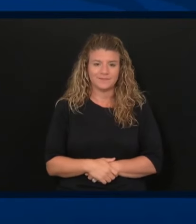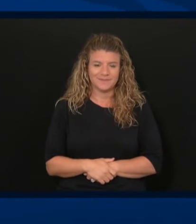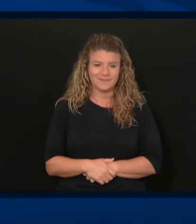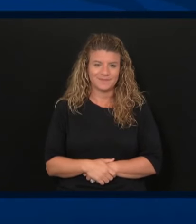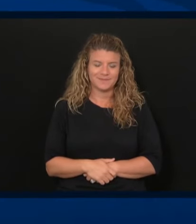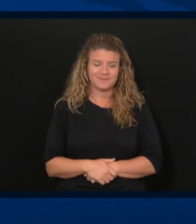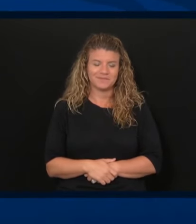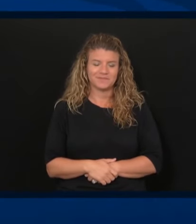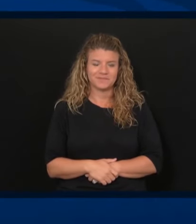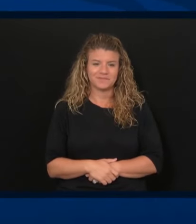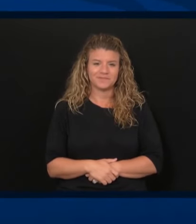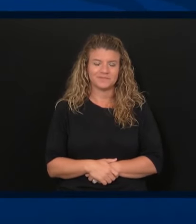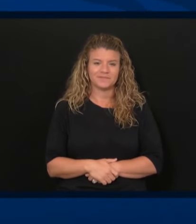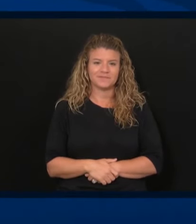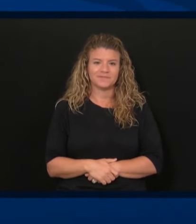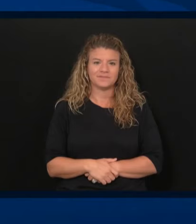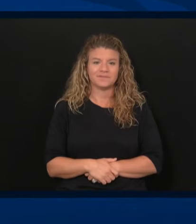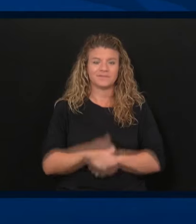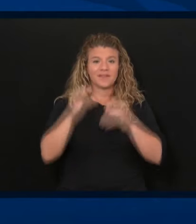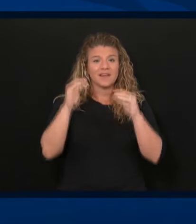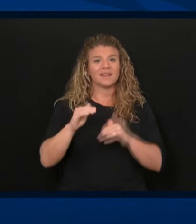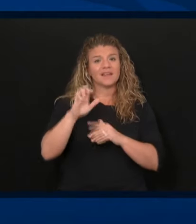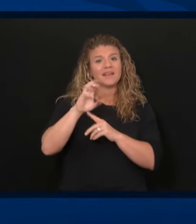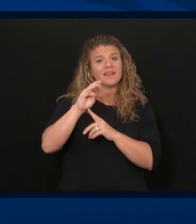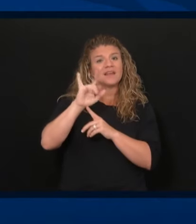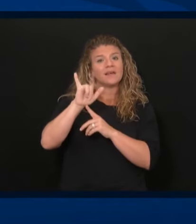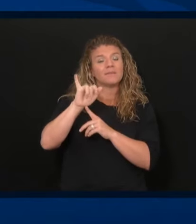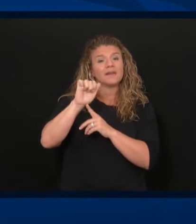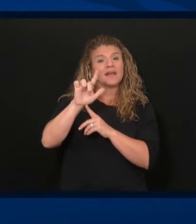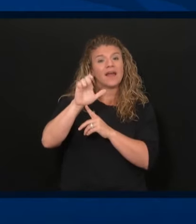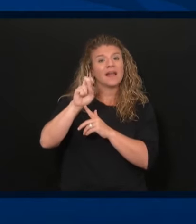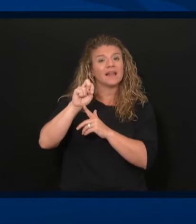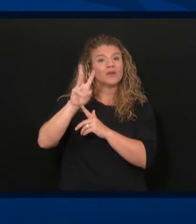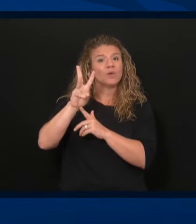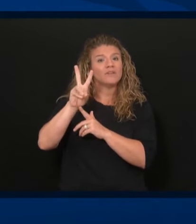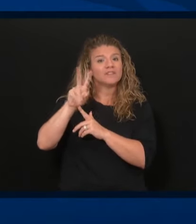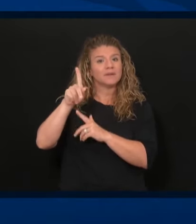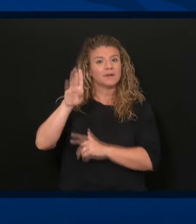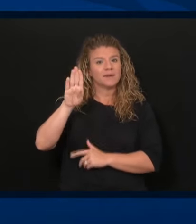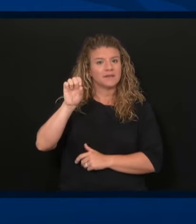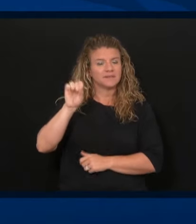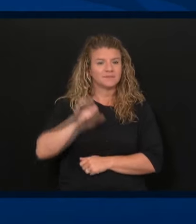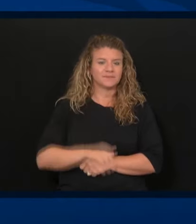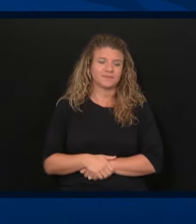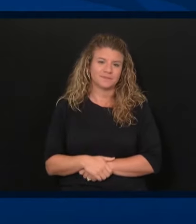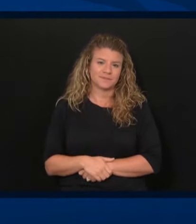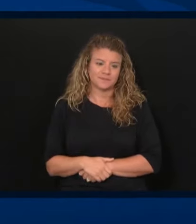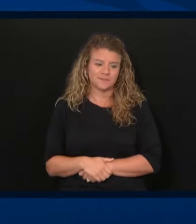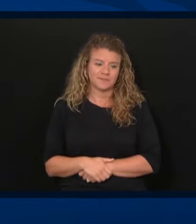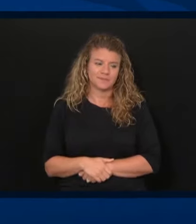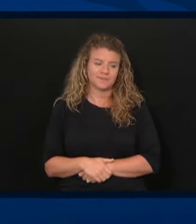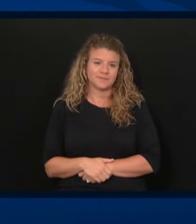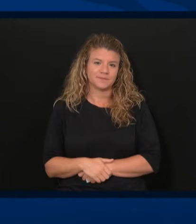All right, thank you, Charles. Next, we'll go to Emily Allen with West Virginia Public Broadcasting.